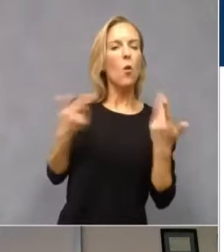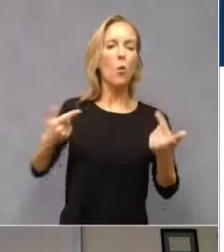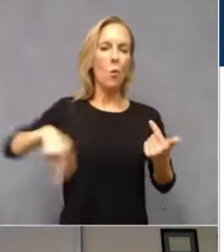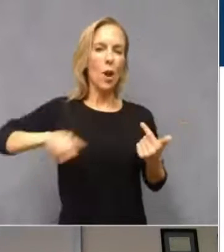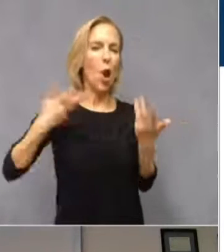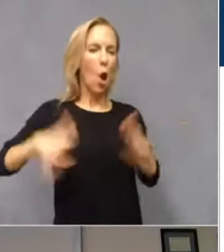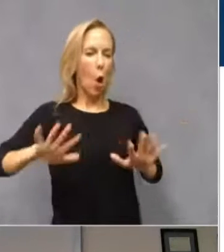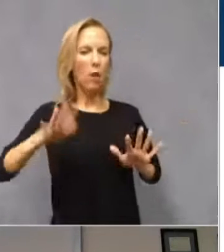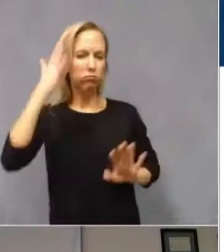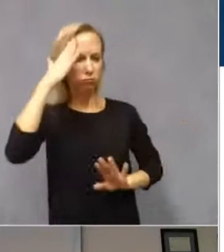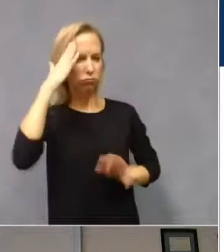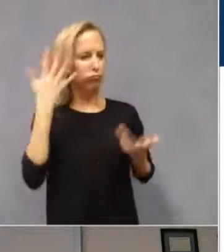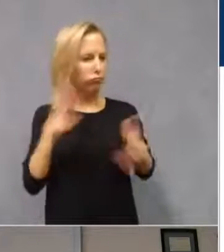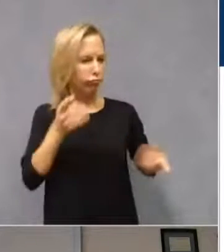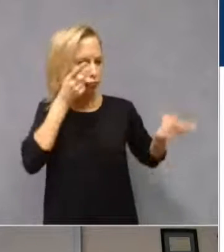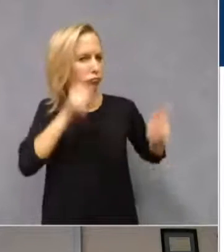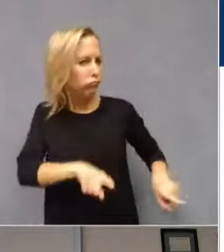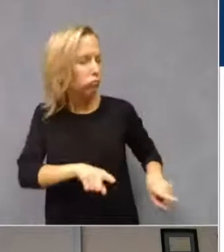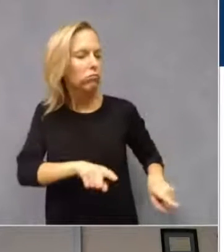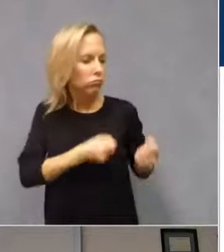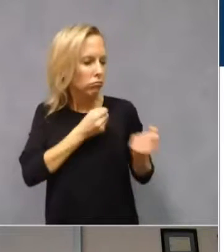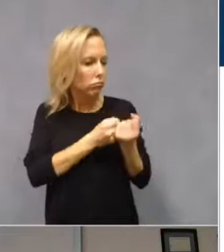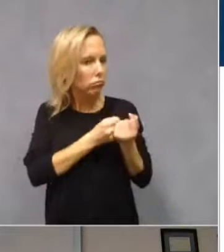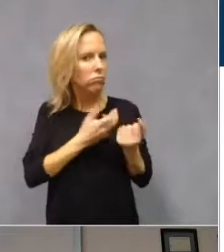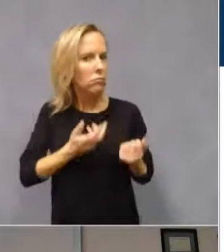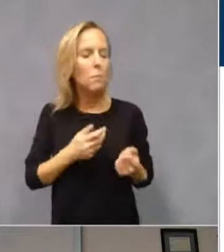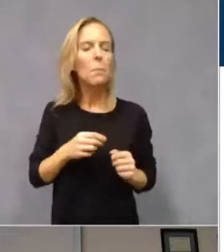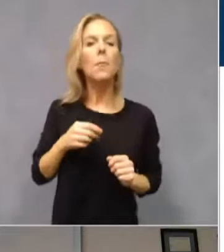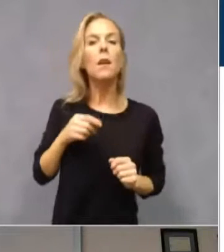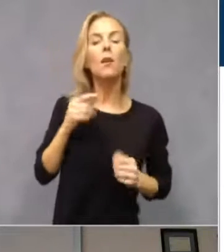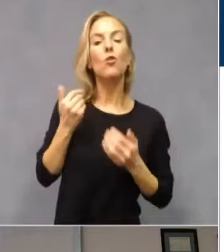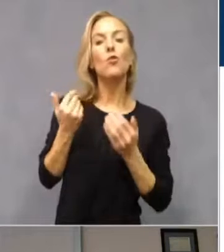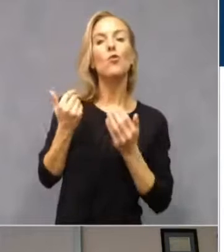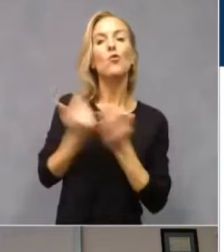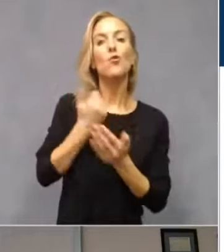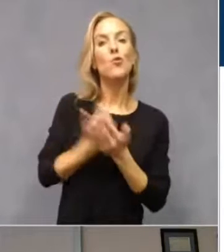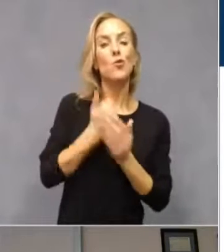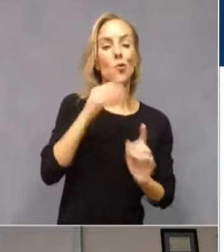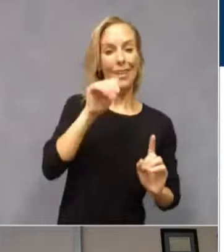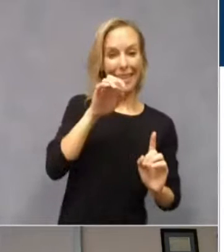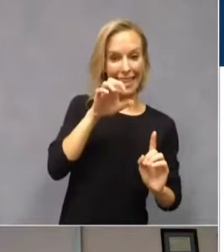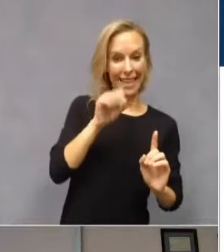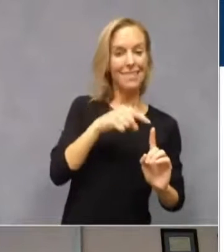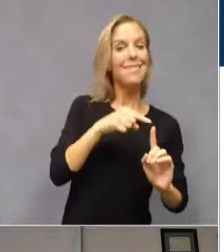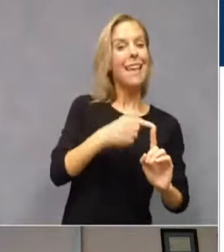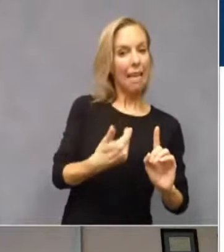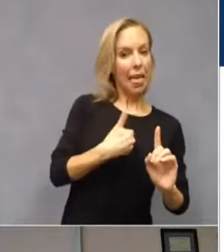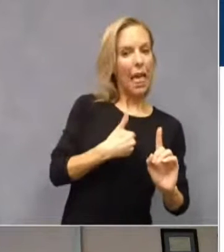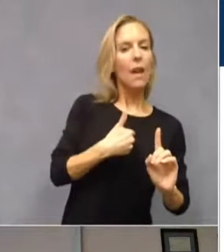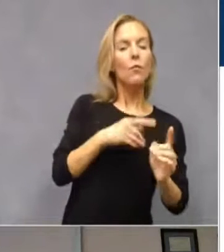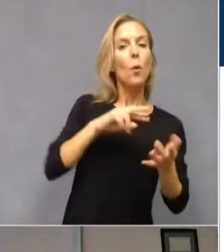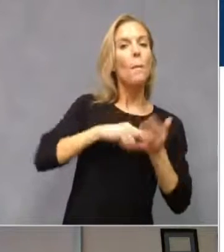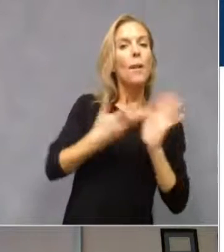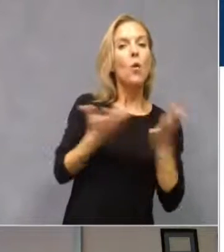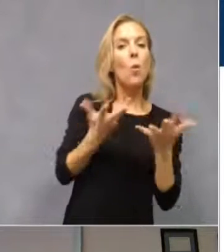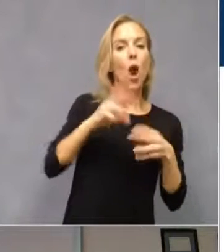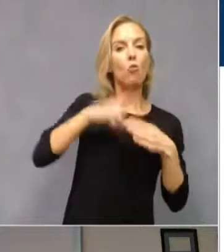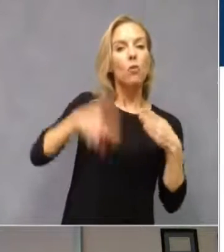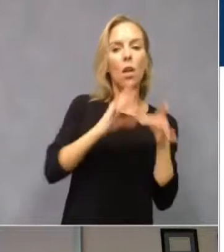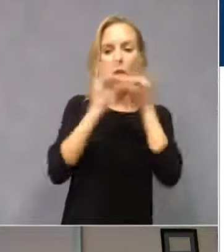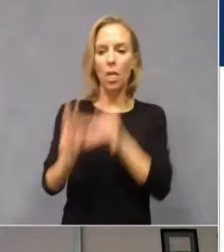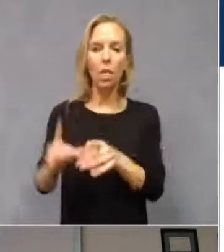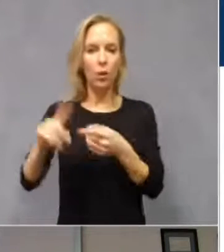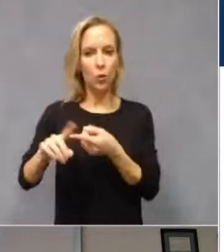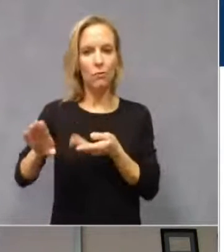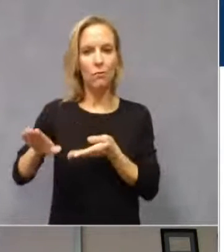about, that new cases result in new deaths, and that we're seeing much higher numbers of deaths across the